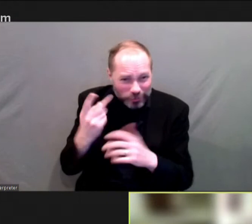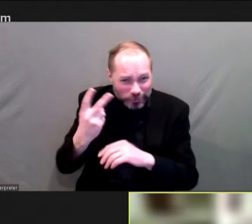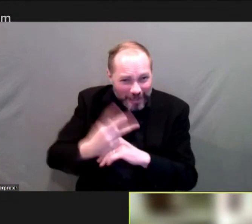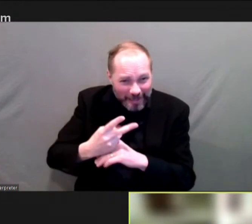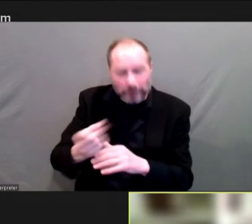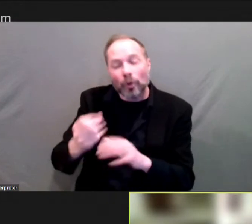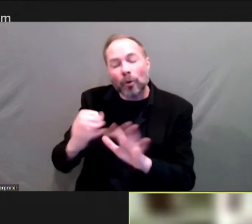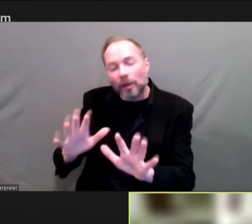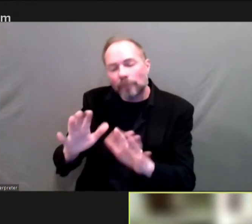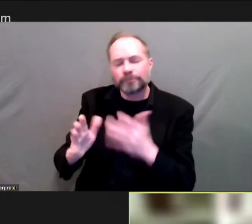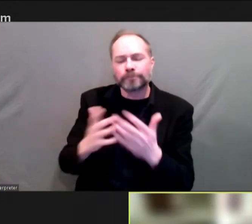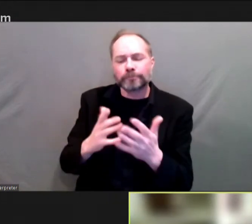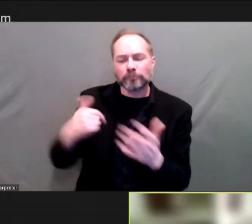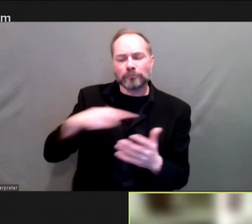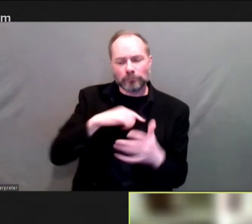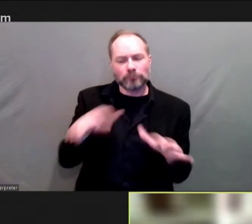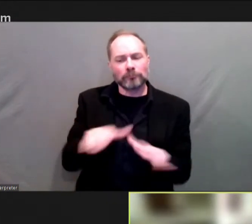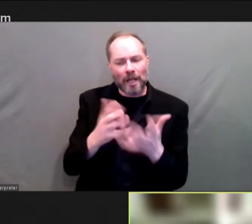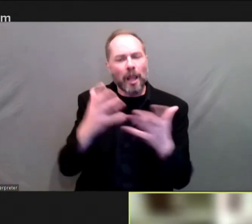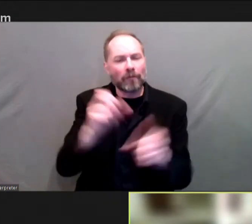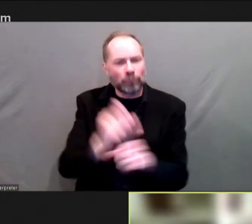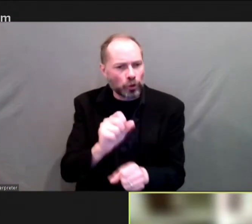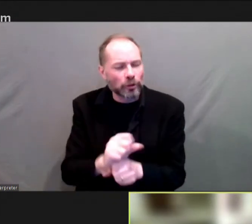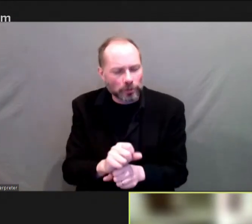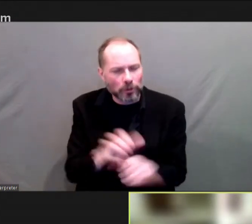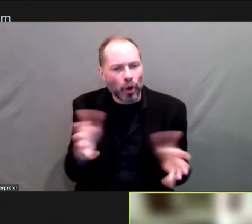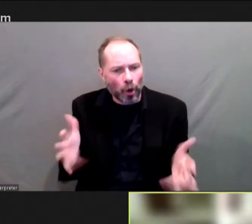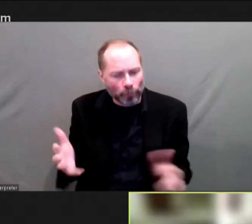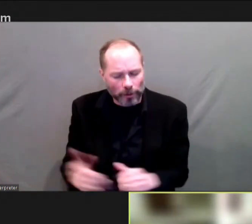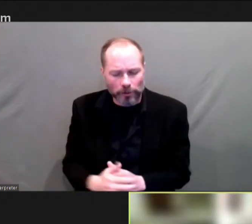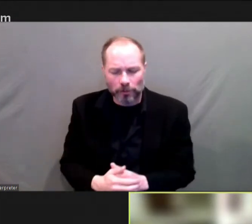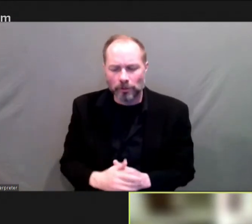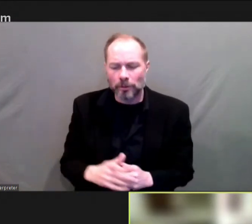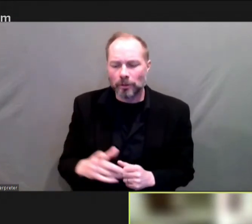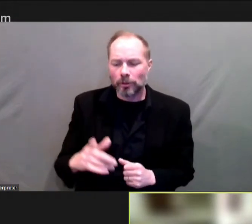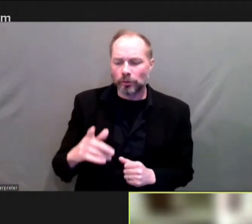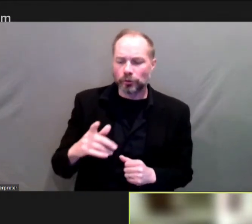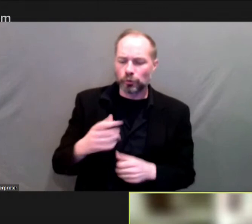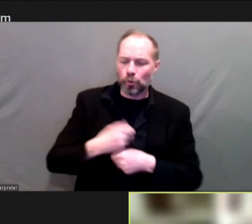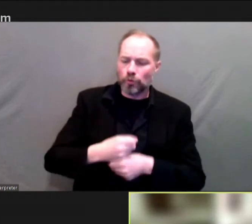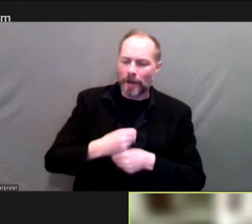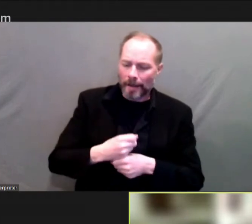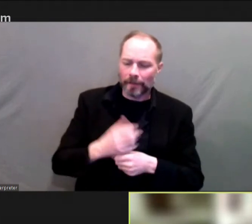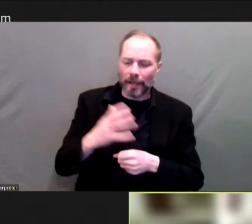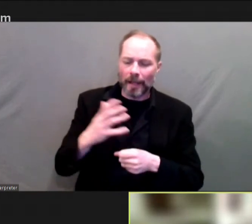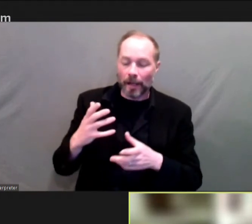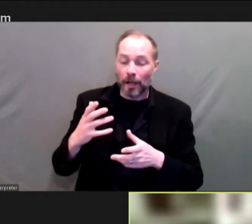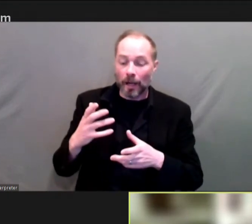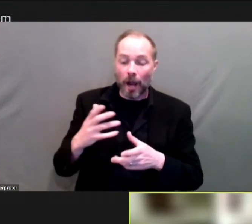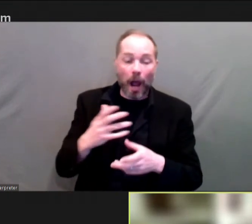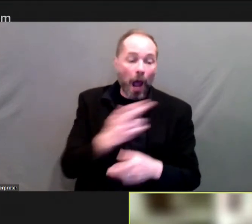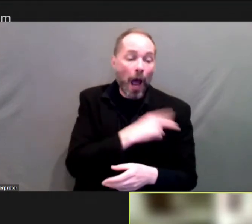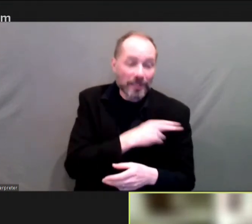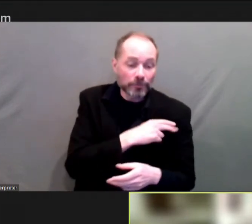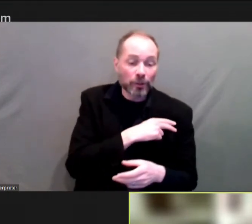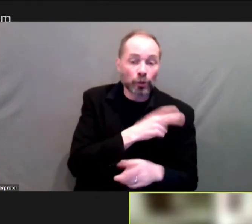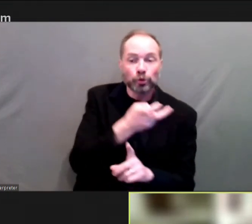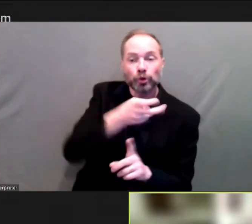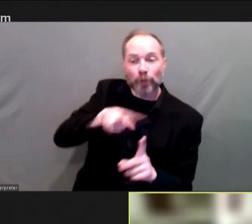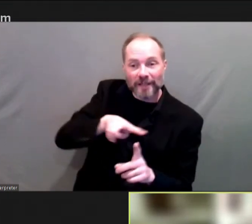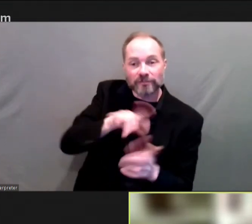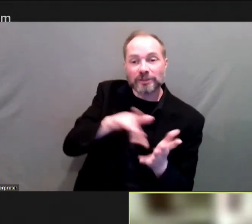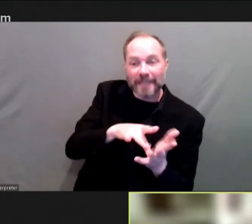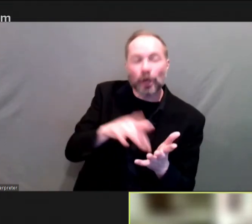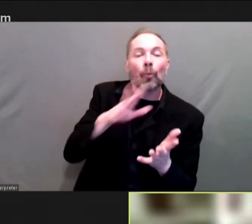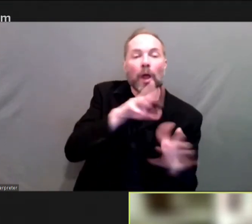done a lot of work, as you know, to create a combined hospital transfer center that will move patients